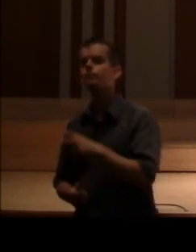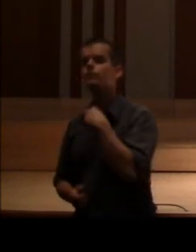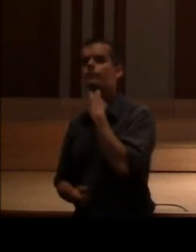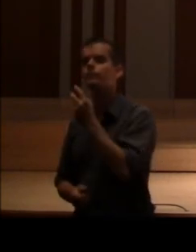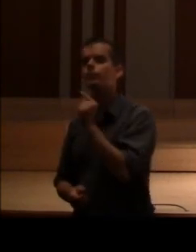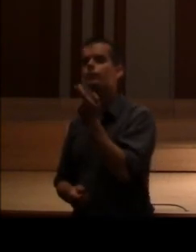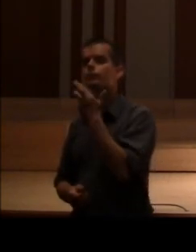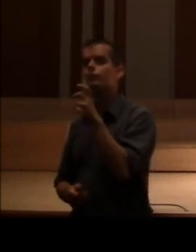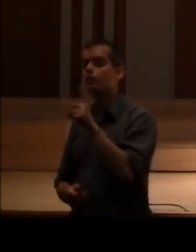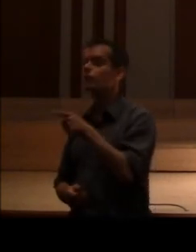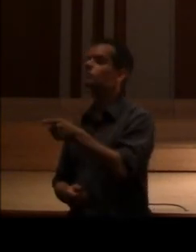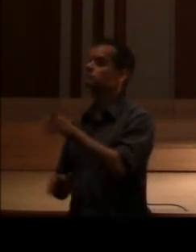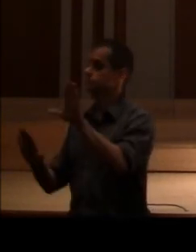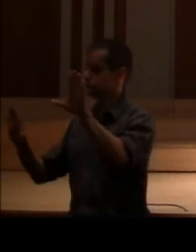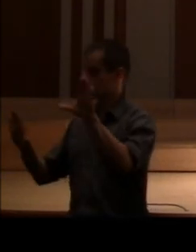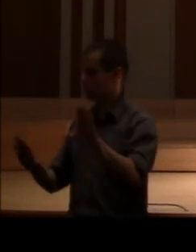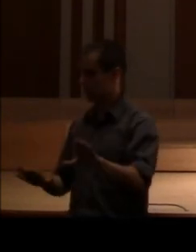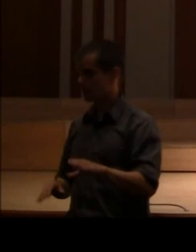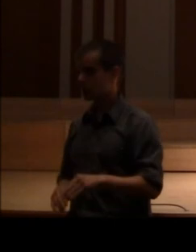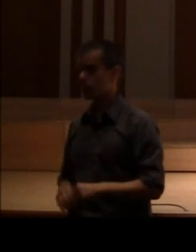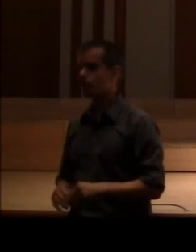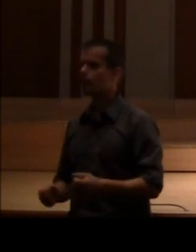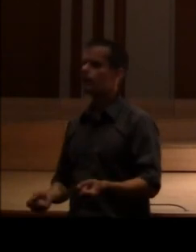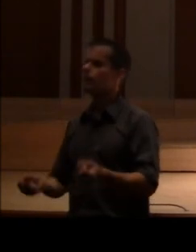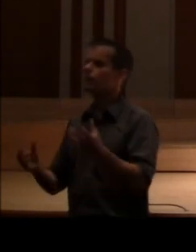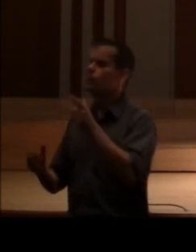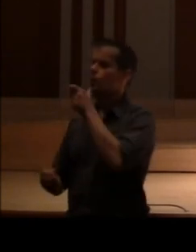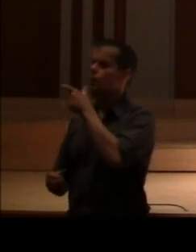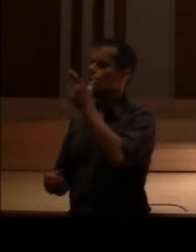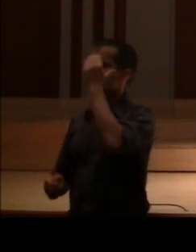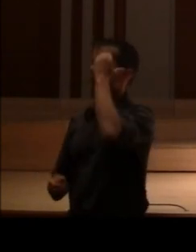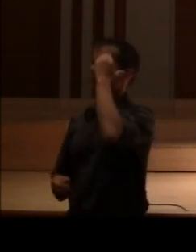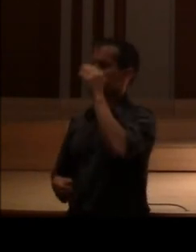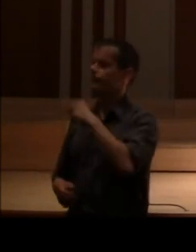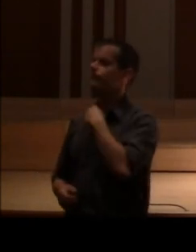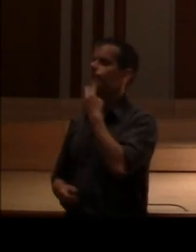VoiceThread? Great. Okay, so how many people here are familiar with VoiceThread?